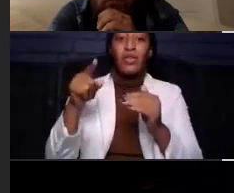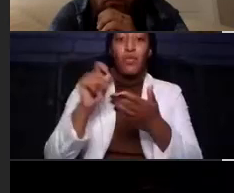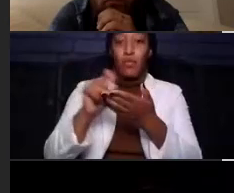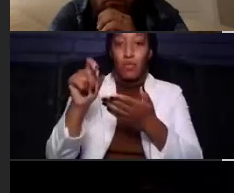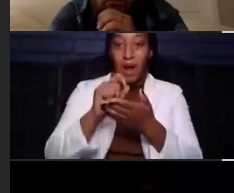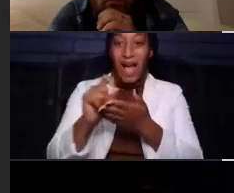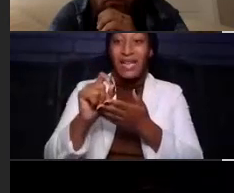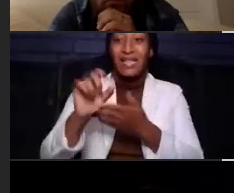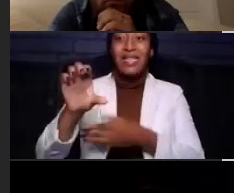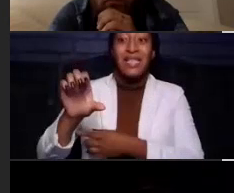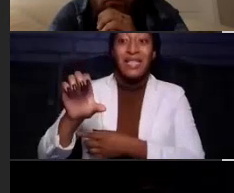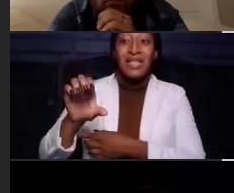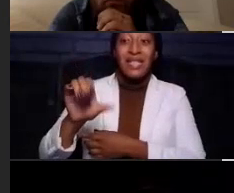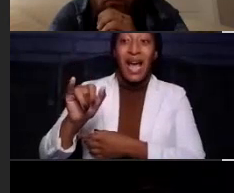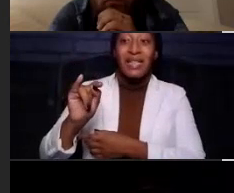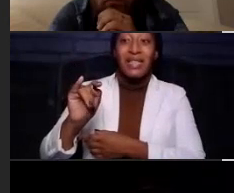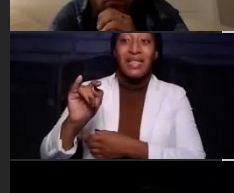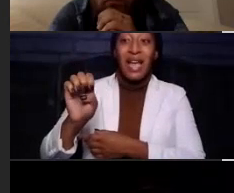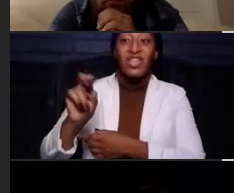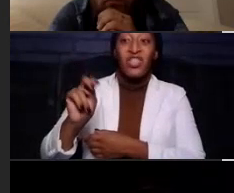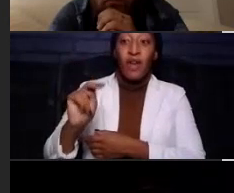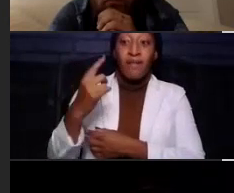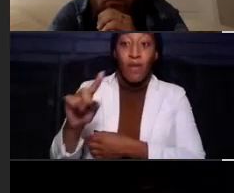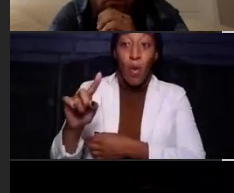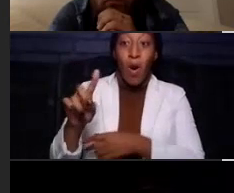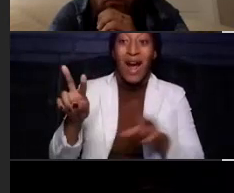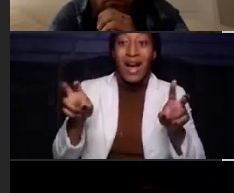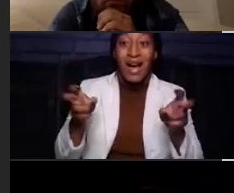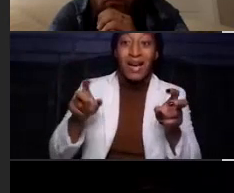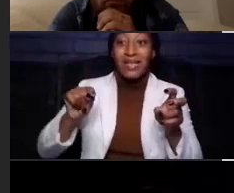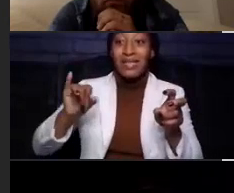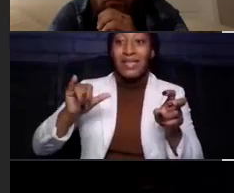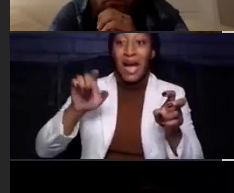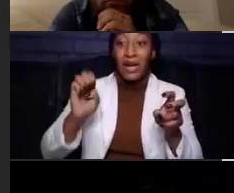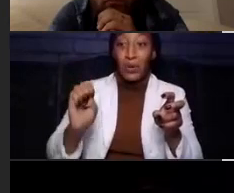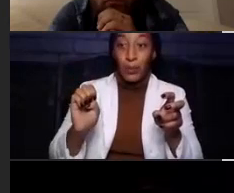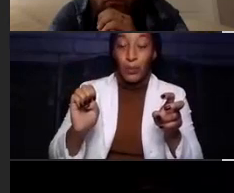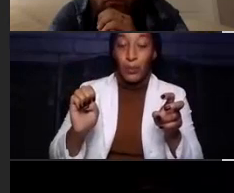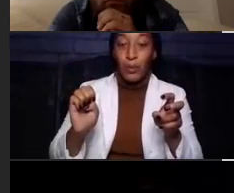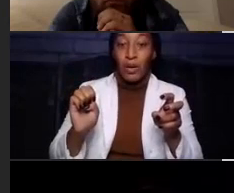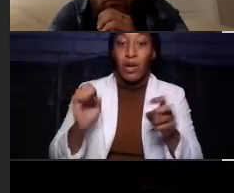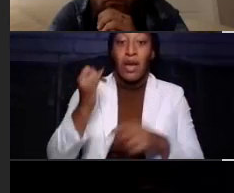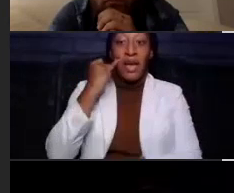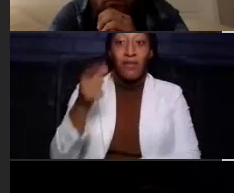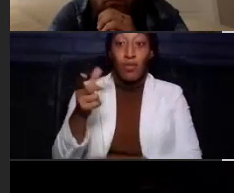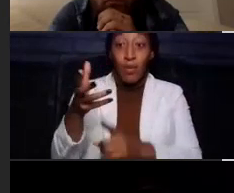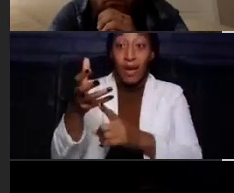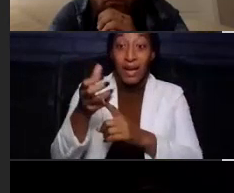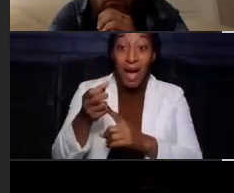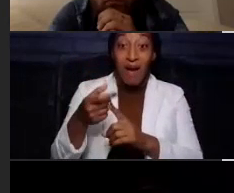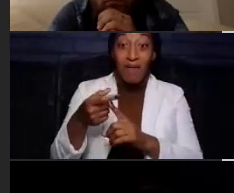know what that looks like, for most of you, if you took your article from Hindawi